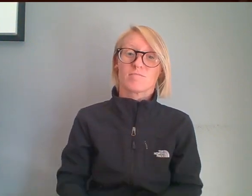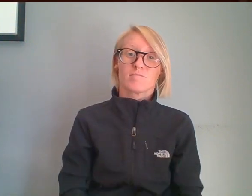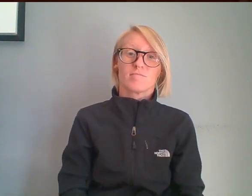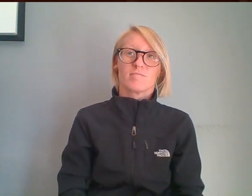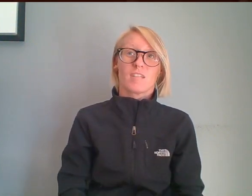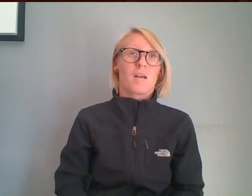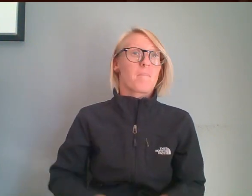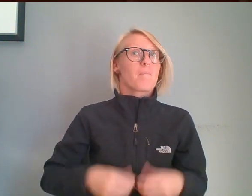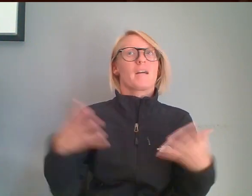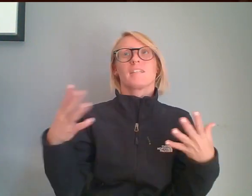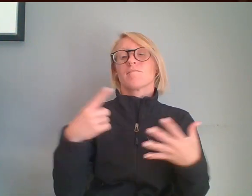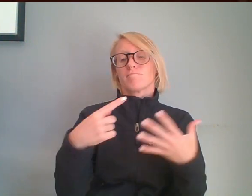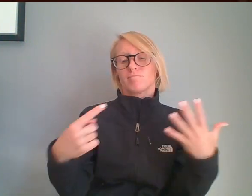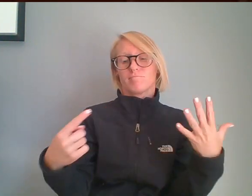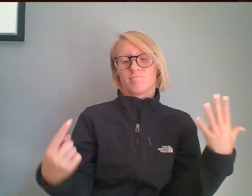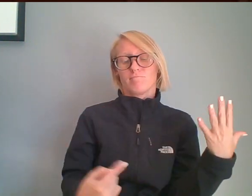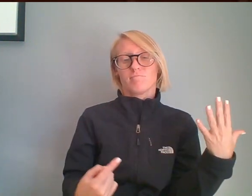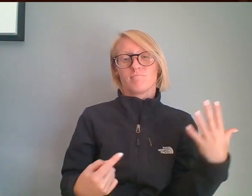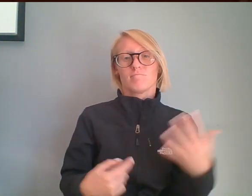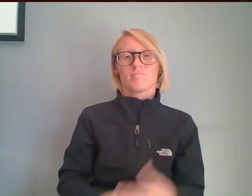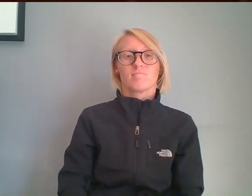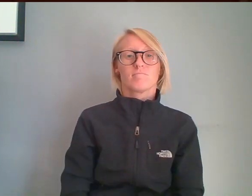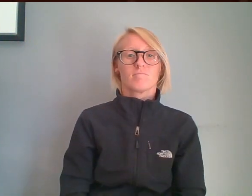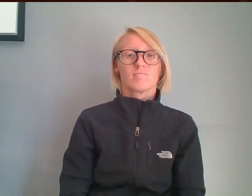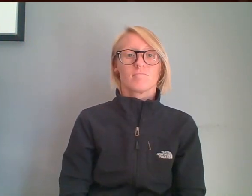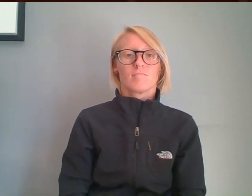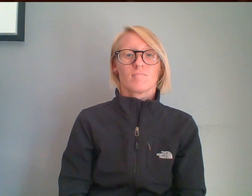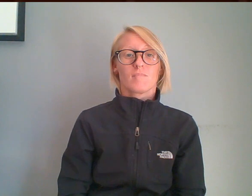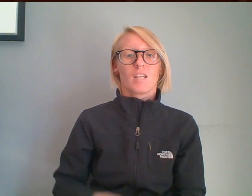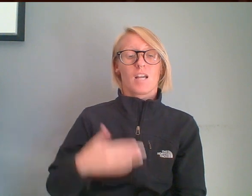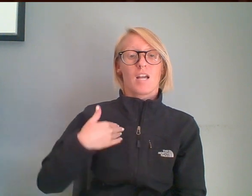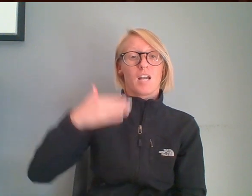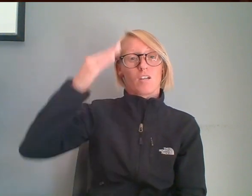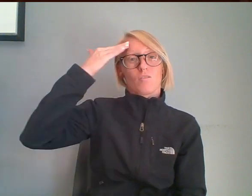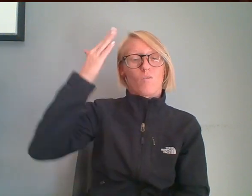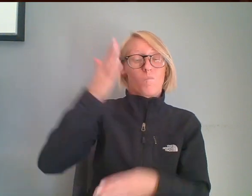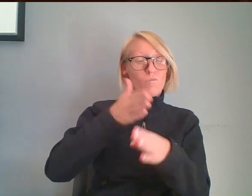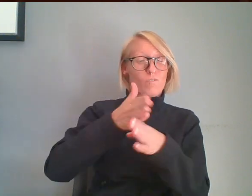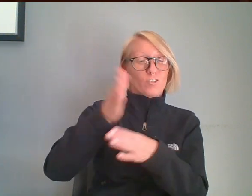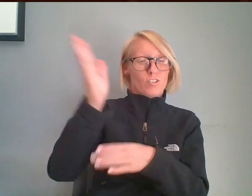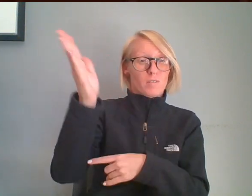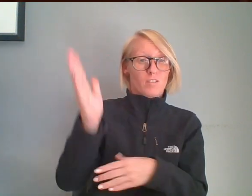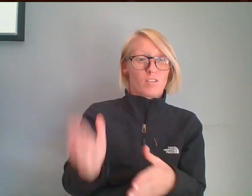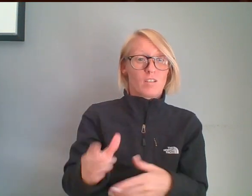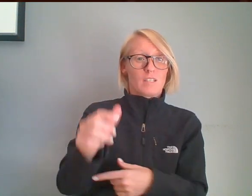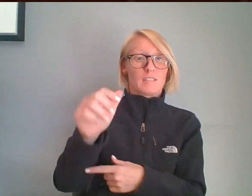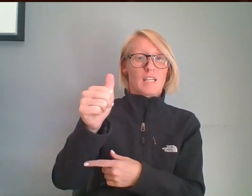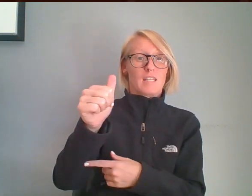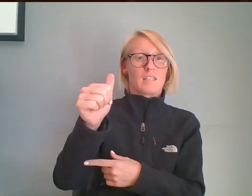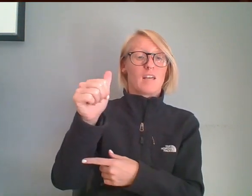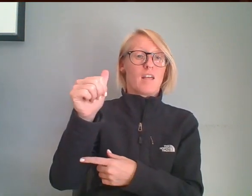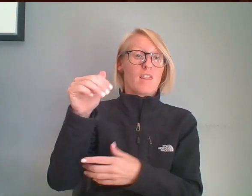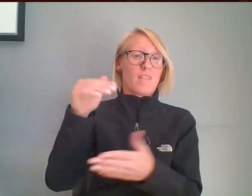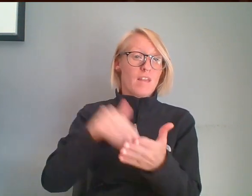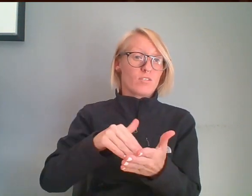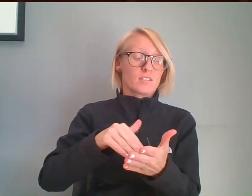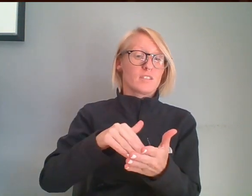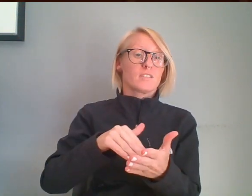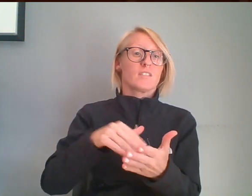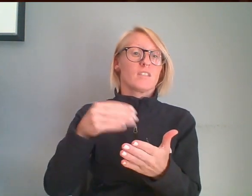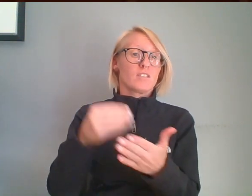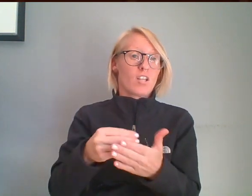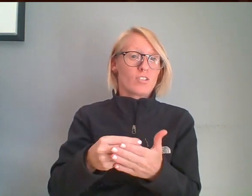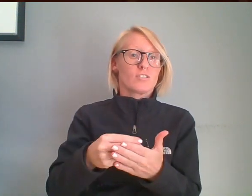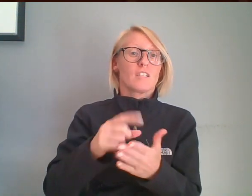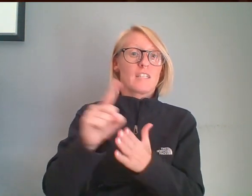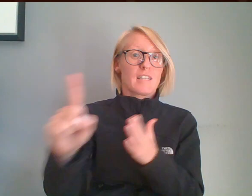become present-oriented. I know a professional speaker. He's paid $10,000 an hour to speak. It's a